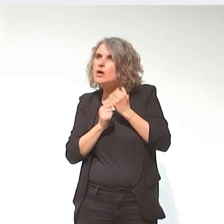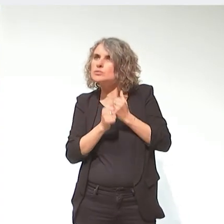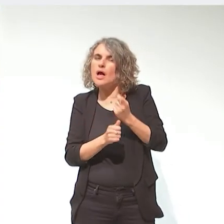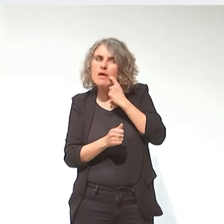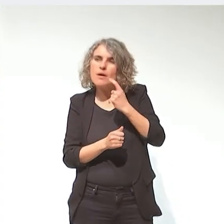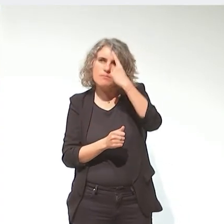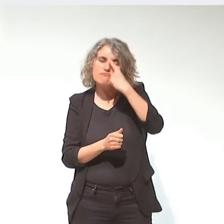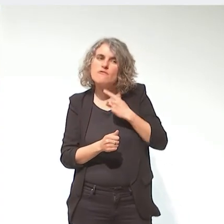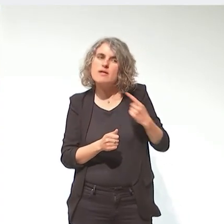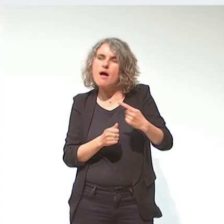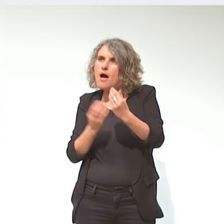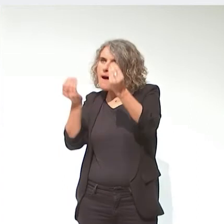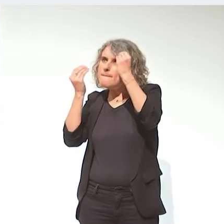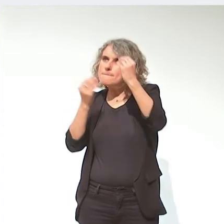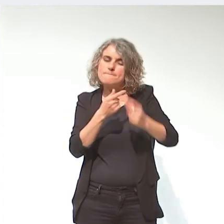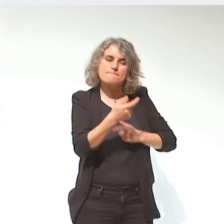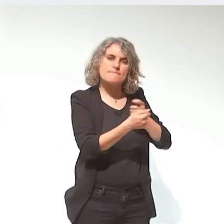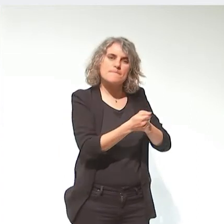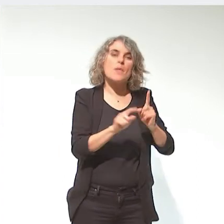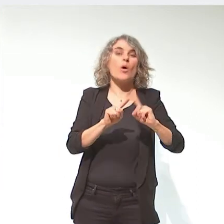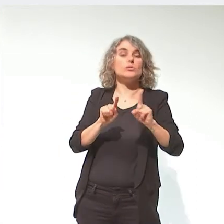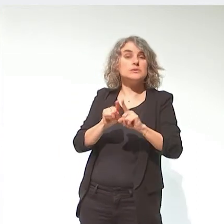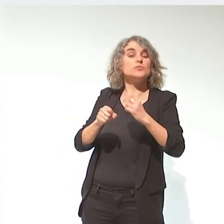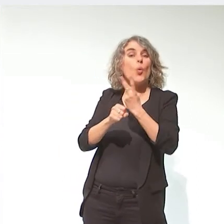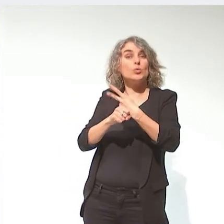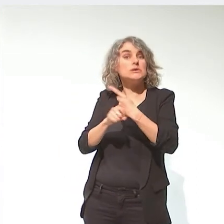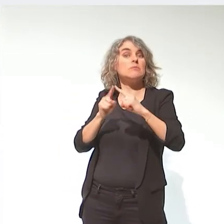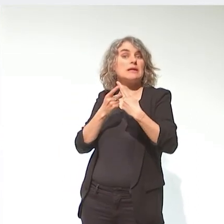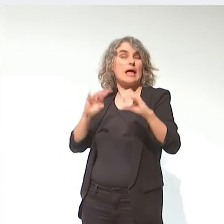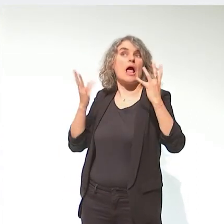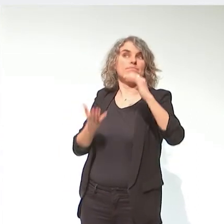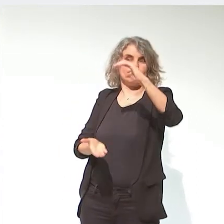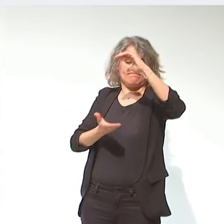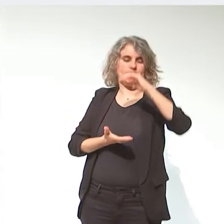equipment. We know that assistive technologies,